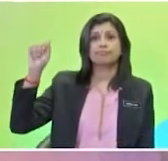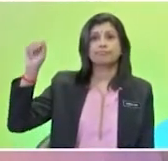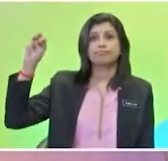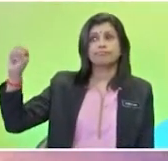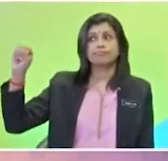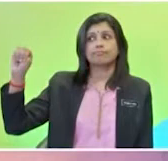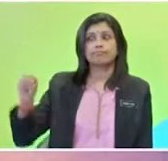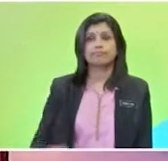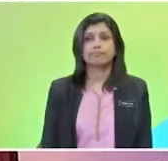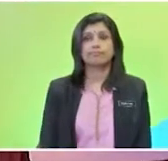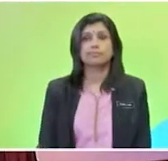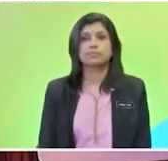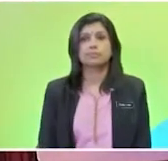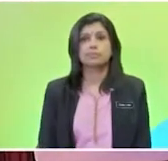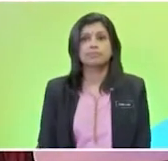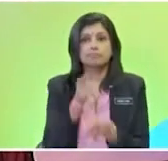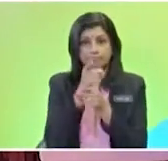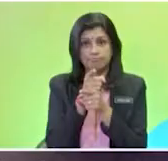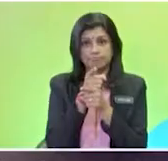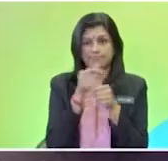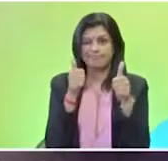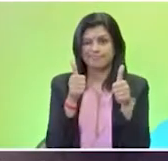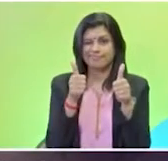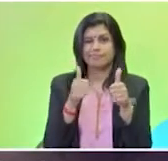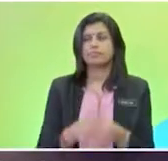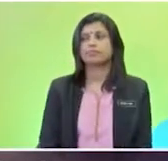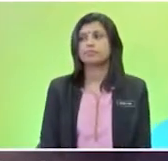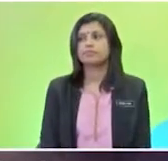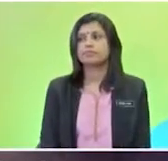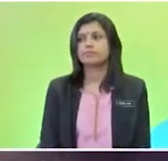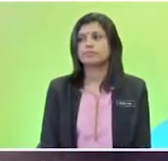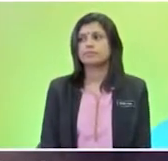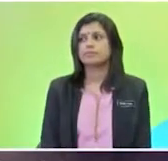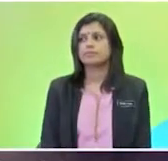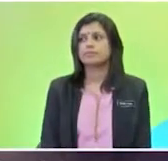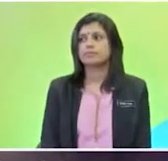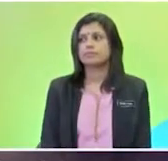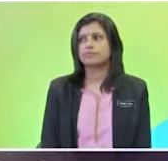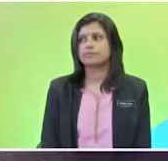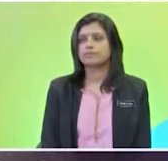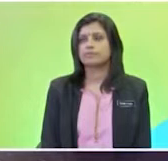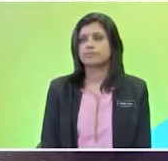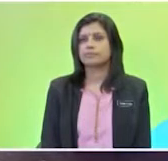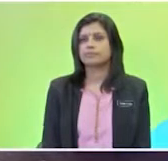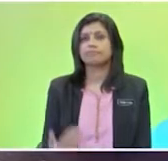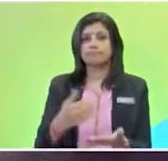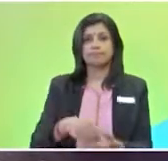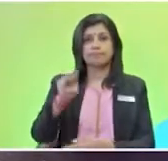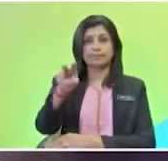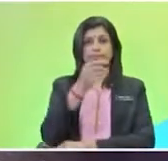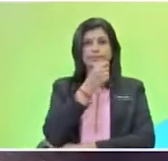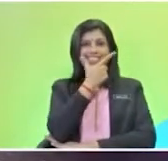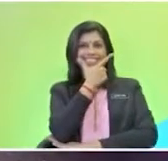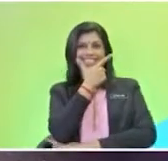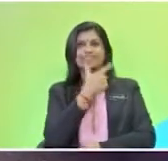a.m. M. Okay. Is it right? Yay! Okay, you deserve another 2 batches. Thank you so much.